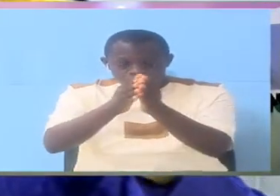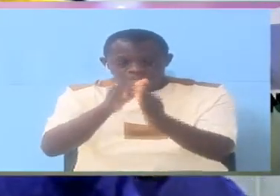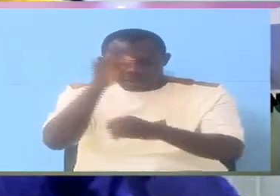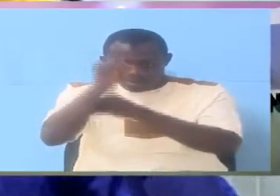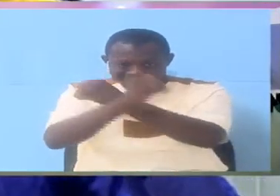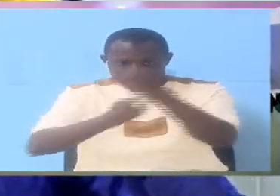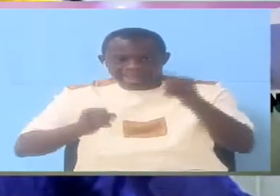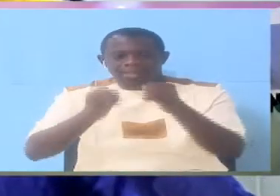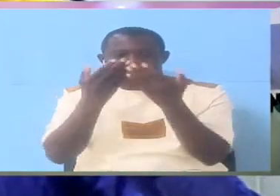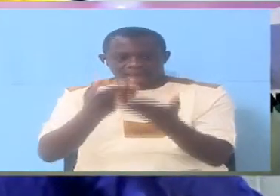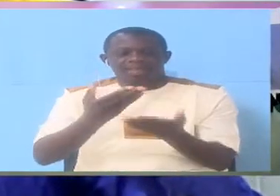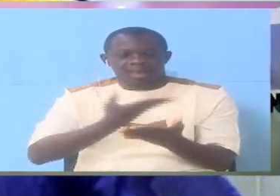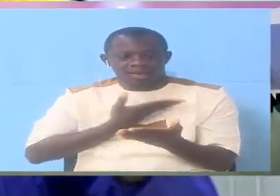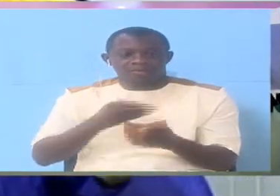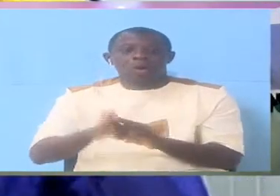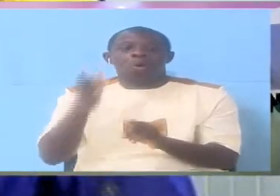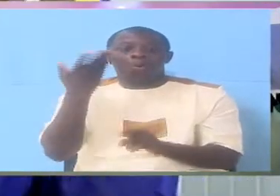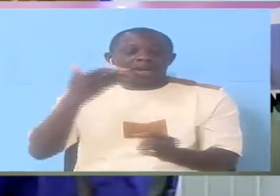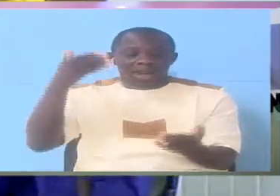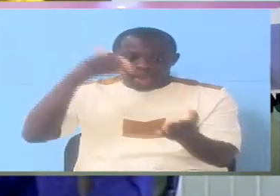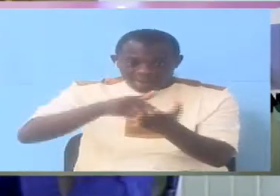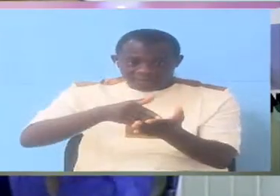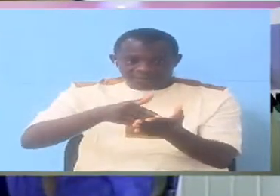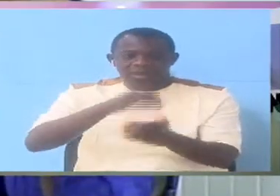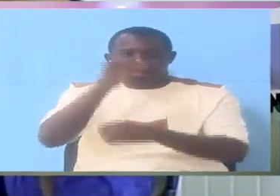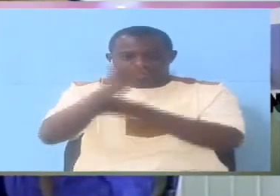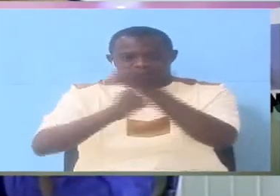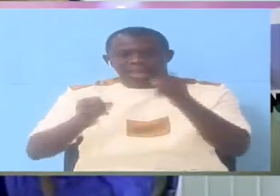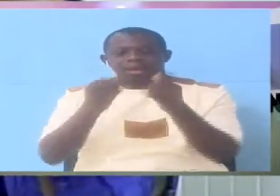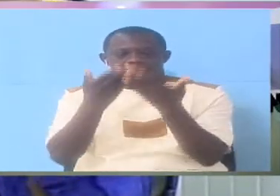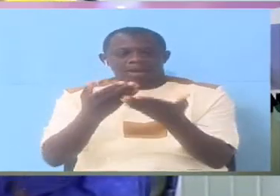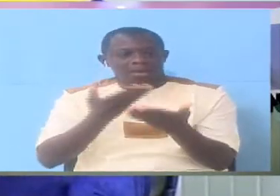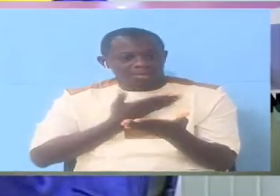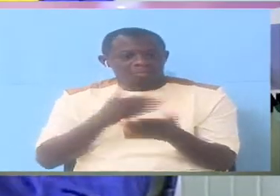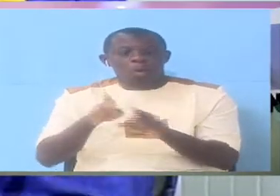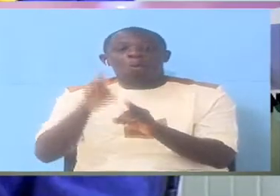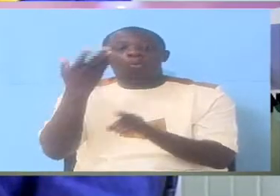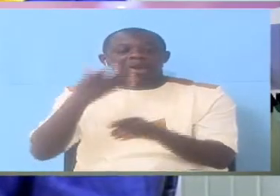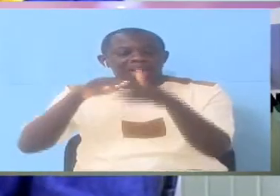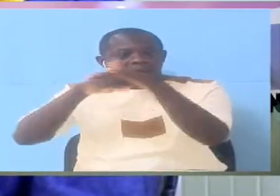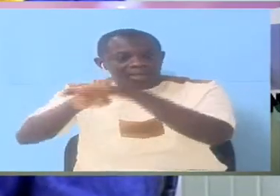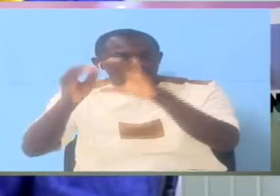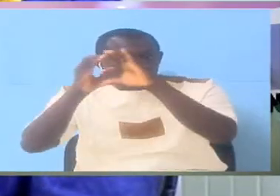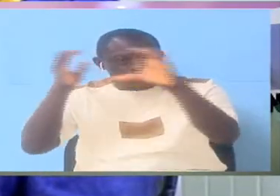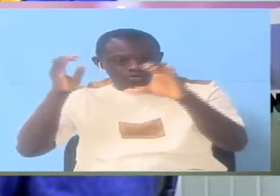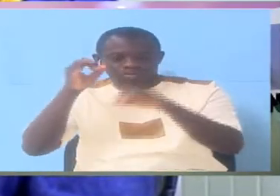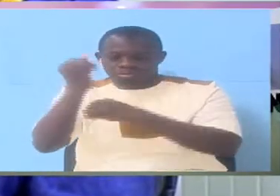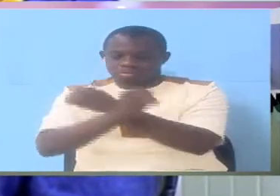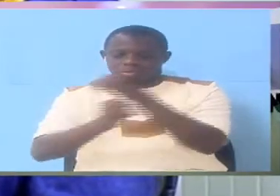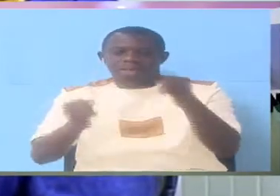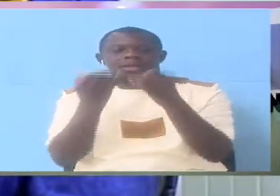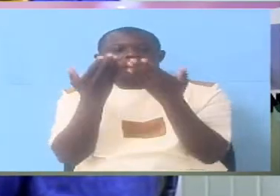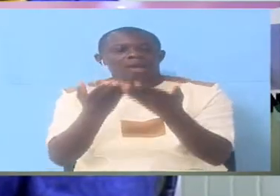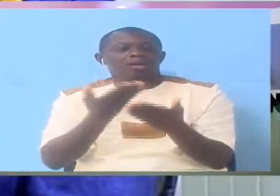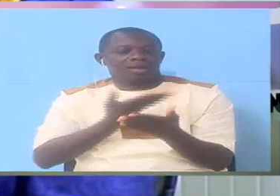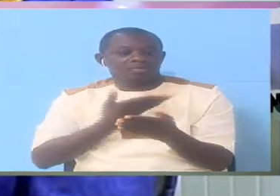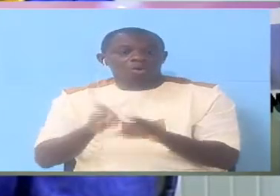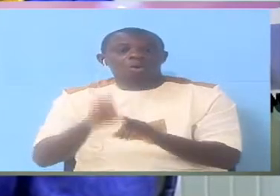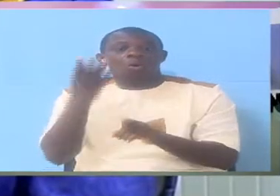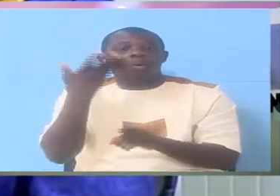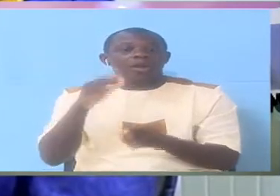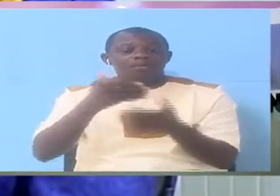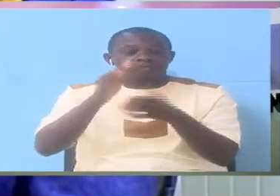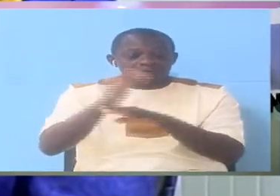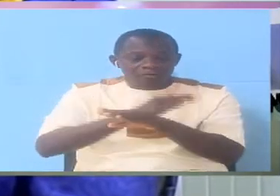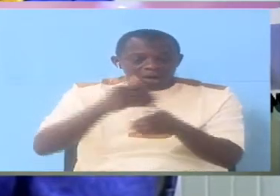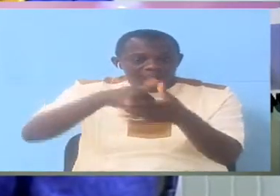you allow me to interpret? Yes, okay. The other bit, please. Yeah. What I saw with my own eyes, and this is not hearsay, when they were being